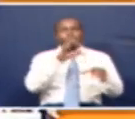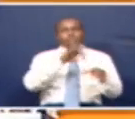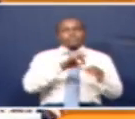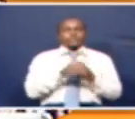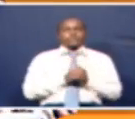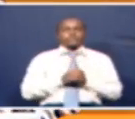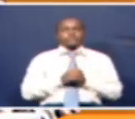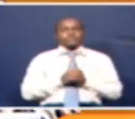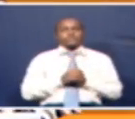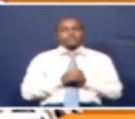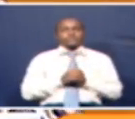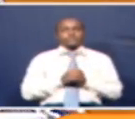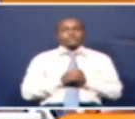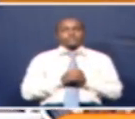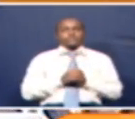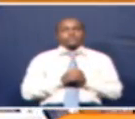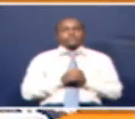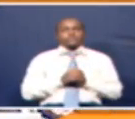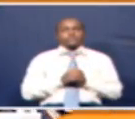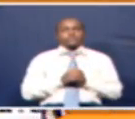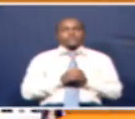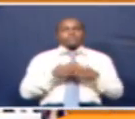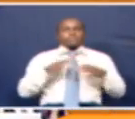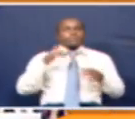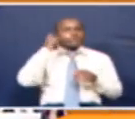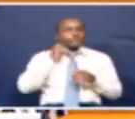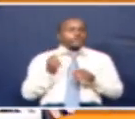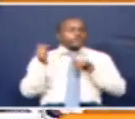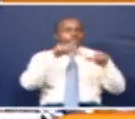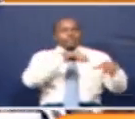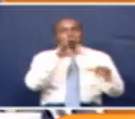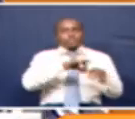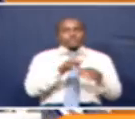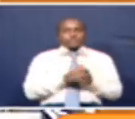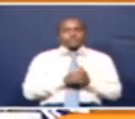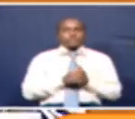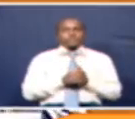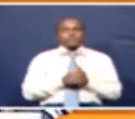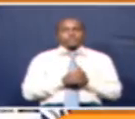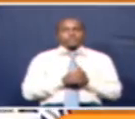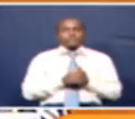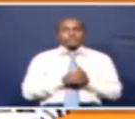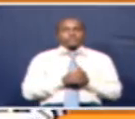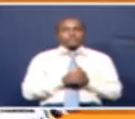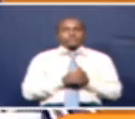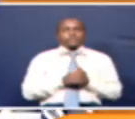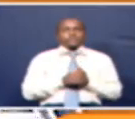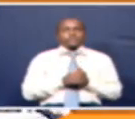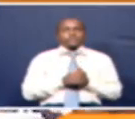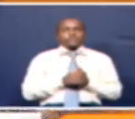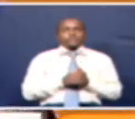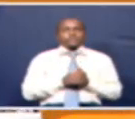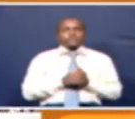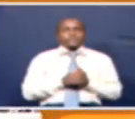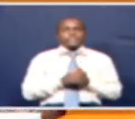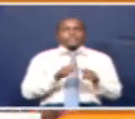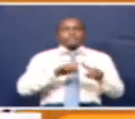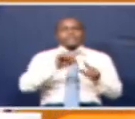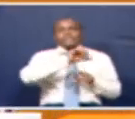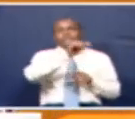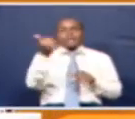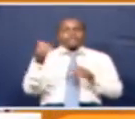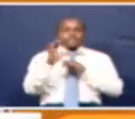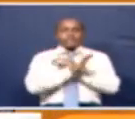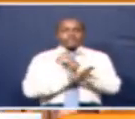answer. Turned out to vote. People in Nandi turned out to vote at 70% or so. It's common. Yet the rest of the